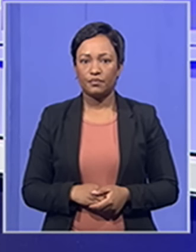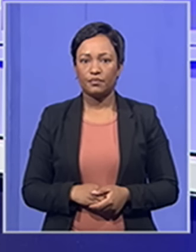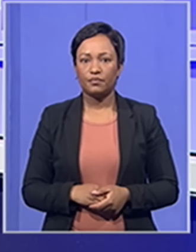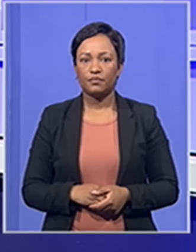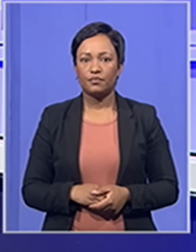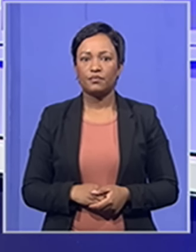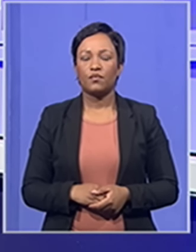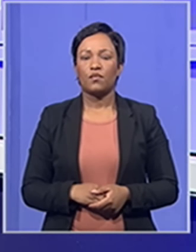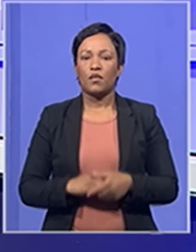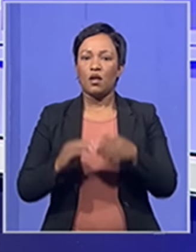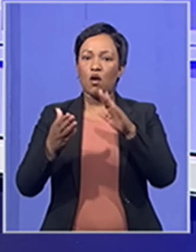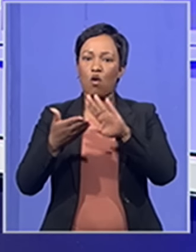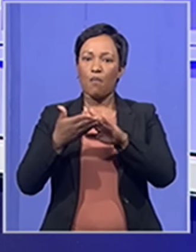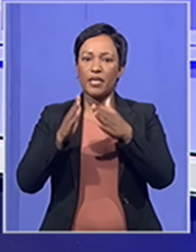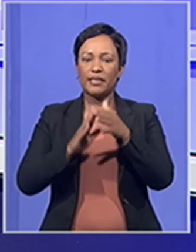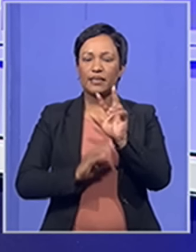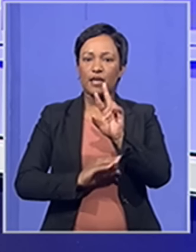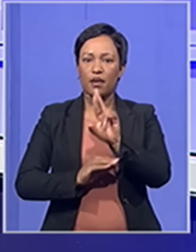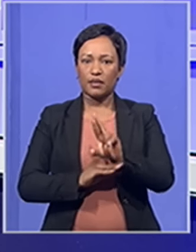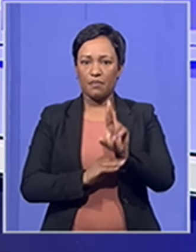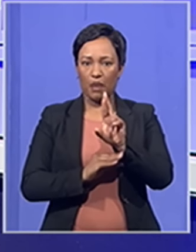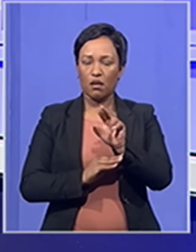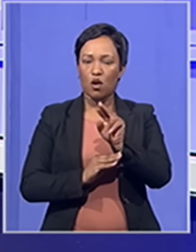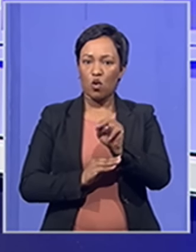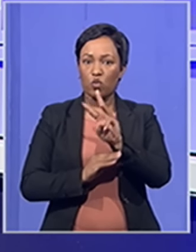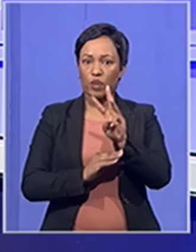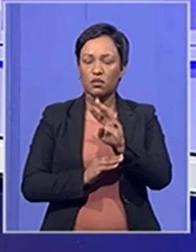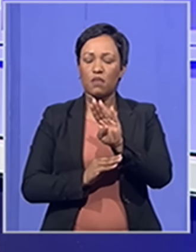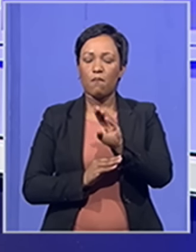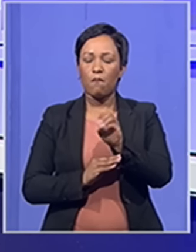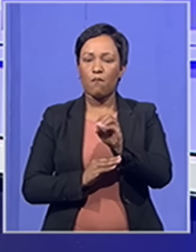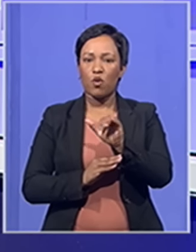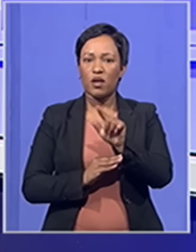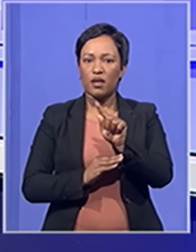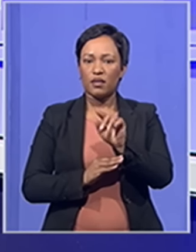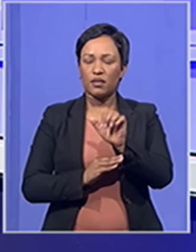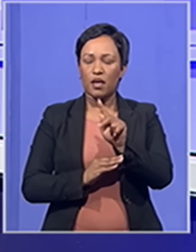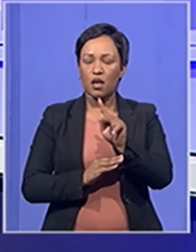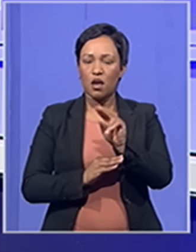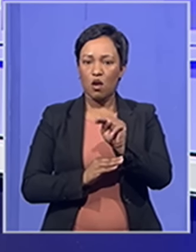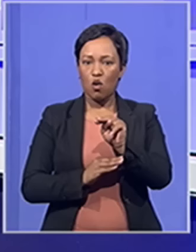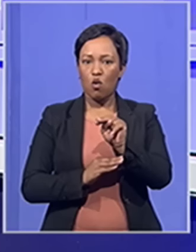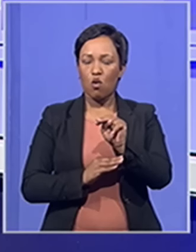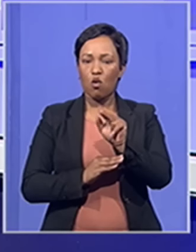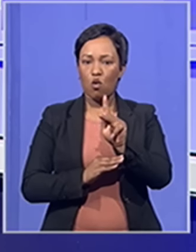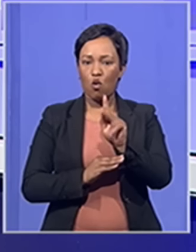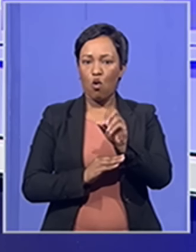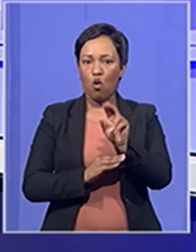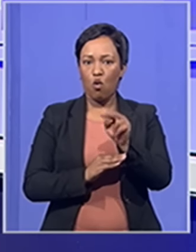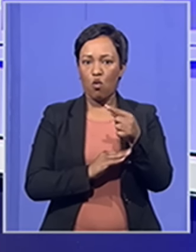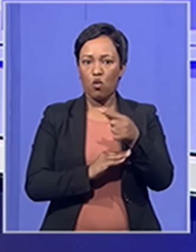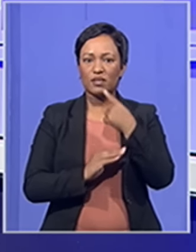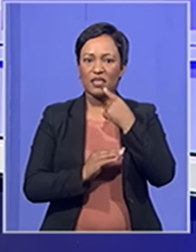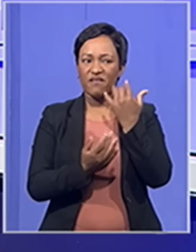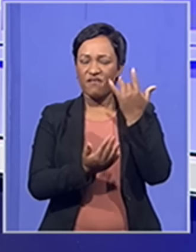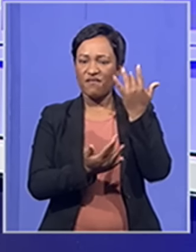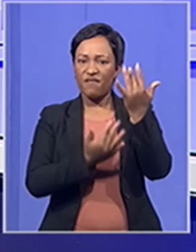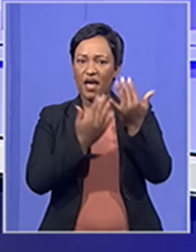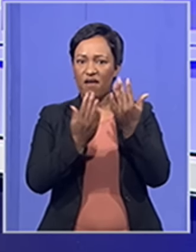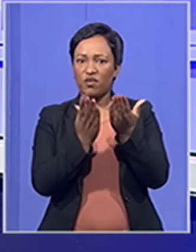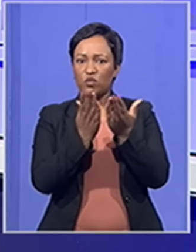Baagi kwa boitekong gaufi le Rustenburg kwa Northwest ba tlhagisitse matshwenyego a bona go latela go jewa ga molelo kwa sekolong